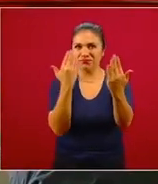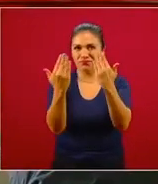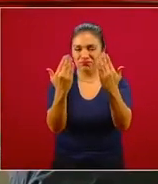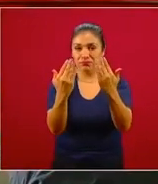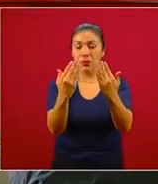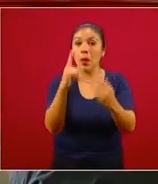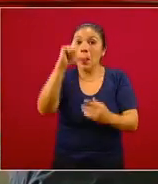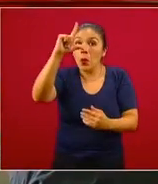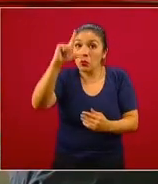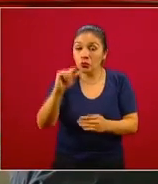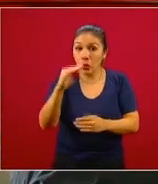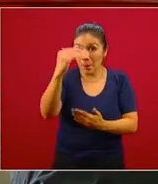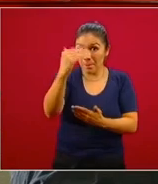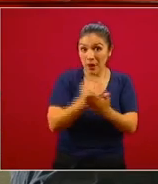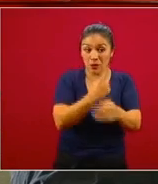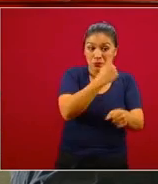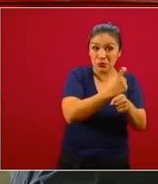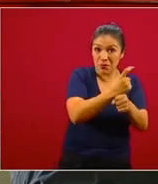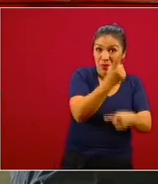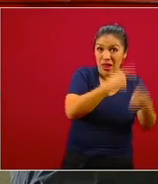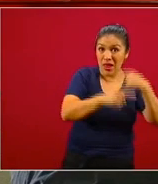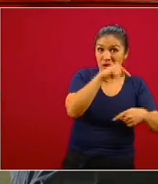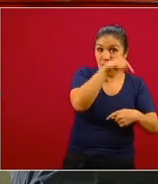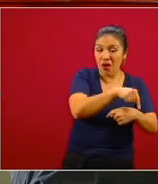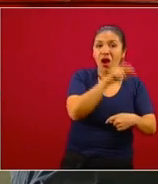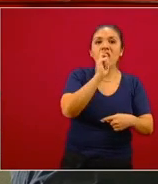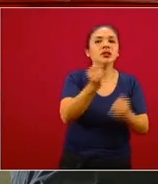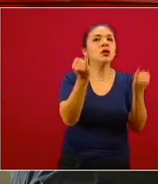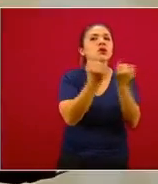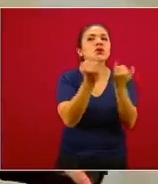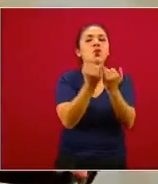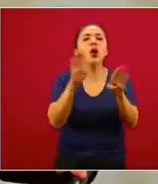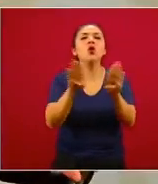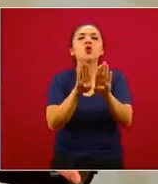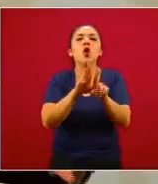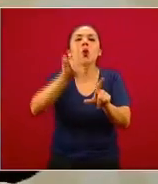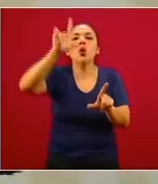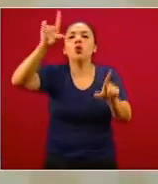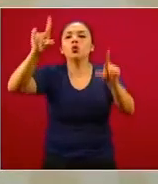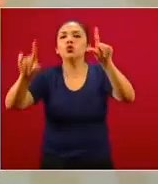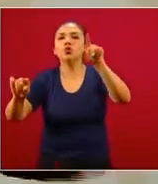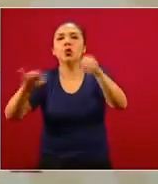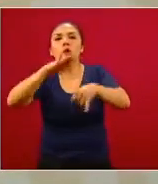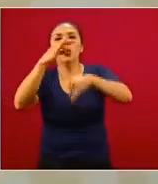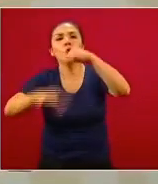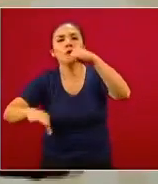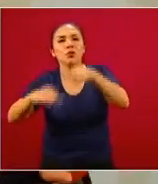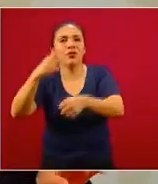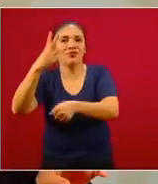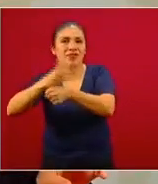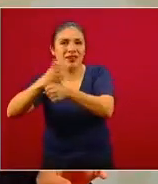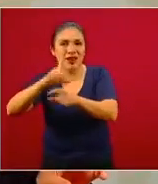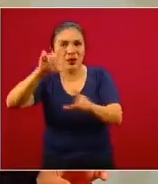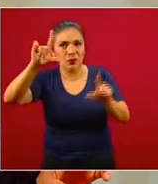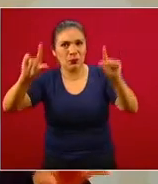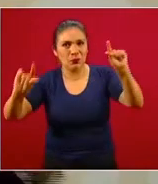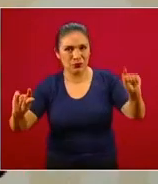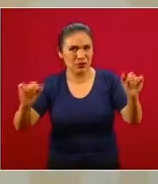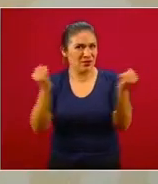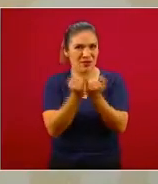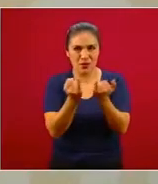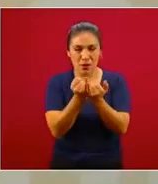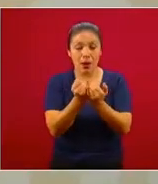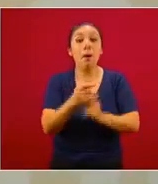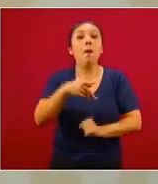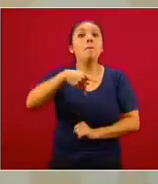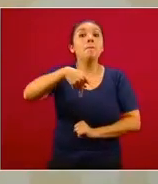baja events for transmisión aquí en low la fase 1 transmission in the pueden first ser phase comparables could con los eventos be de baja transmisión compared to low transmission en la phases on salida. the Pero